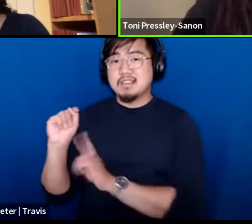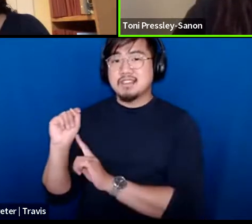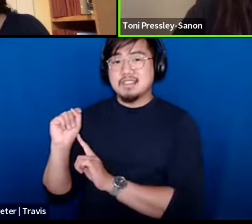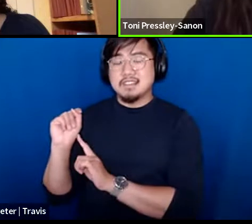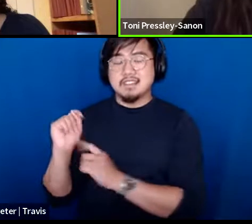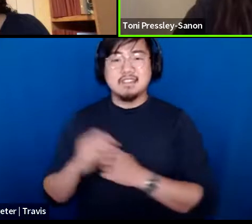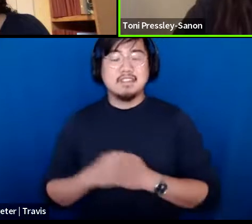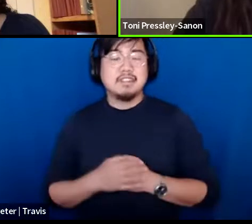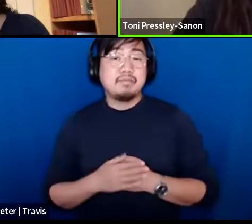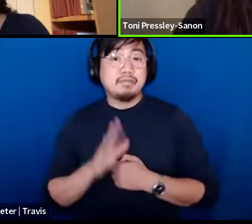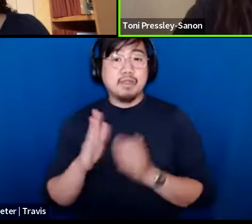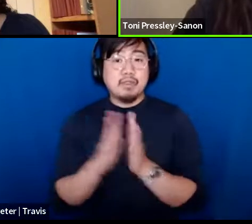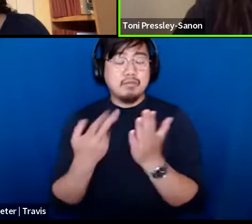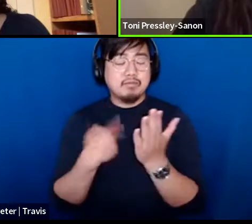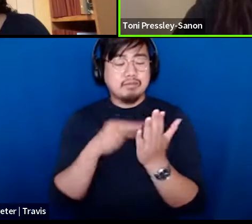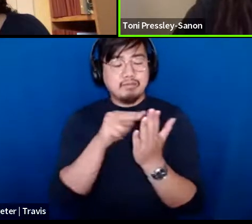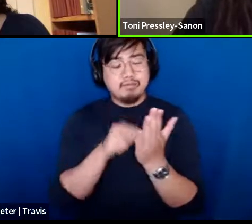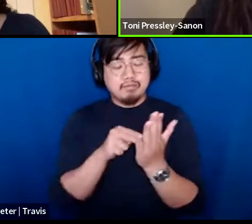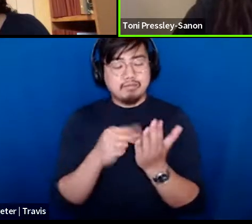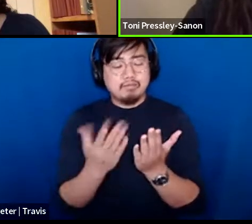your book,